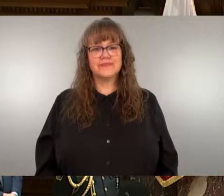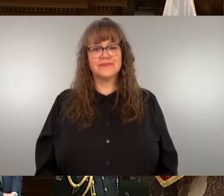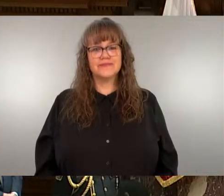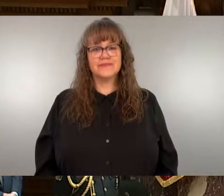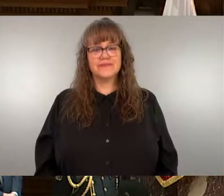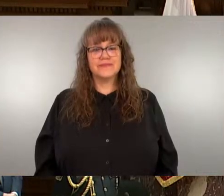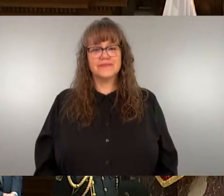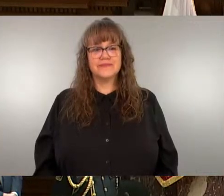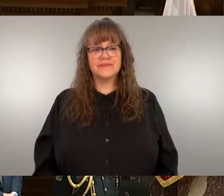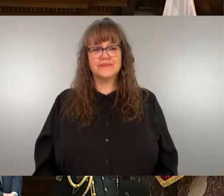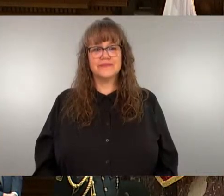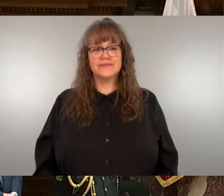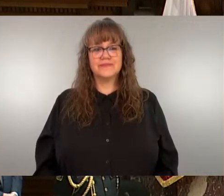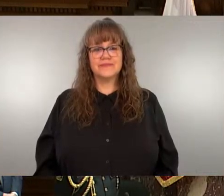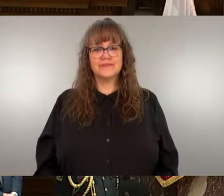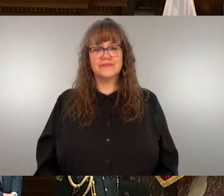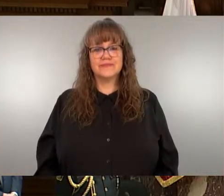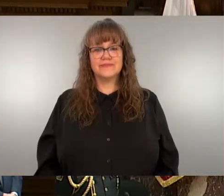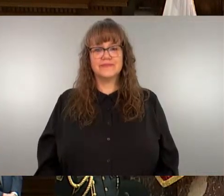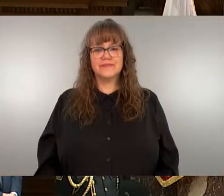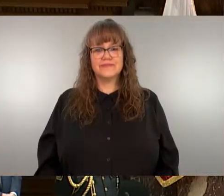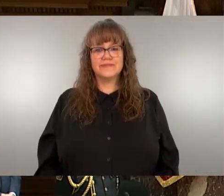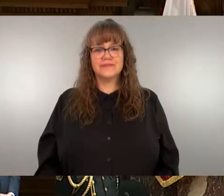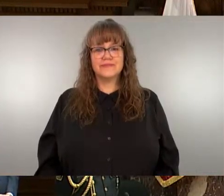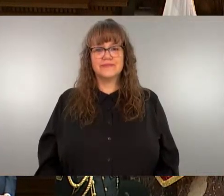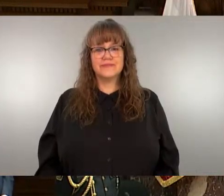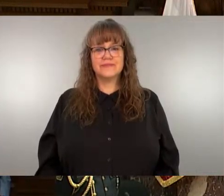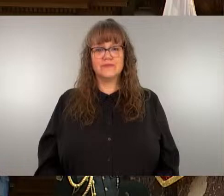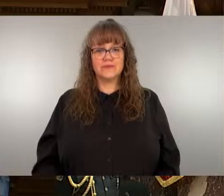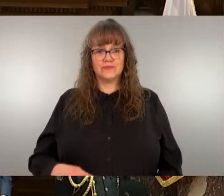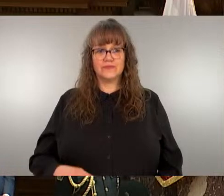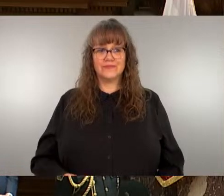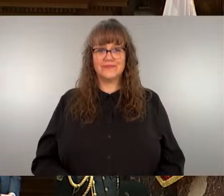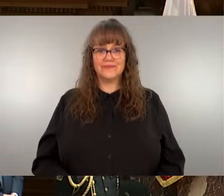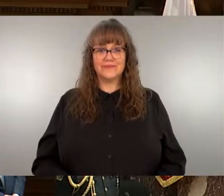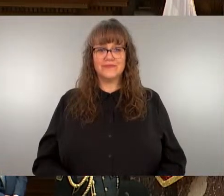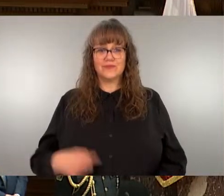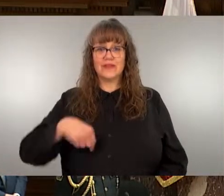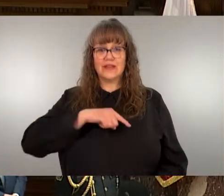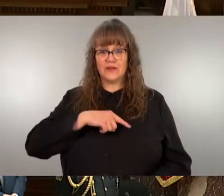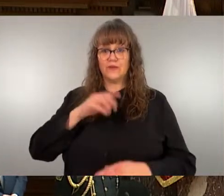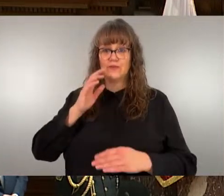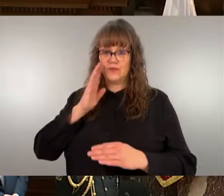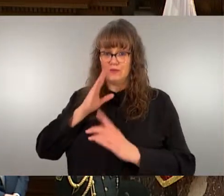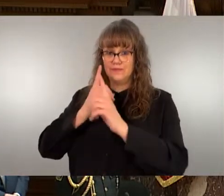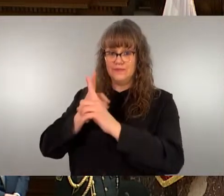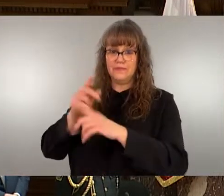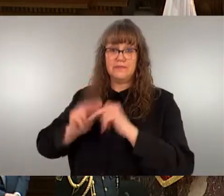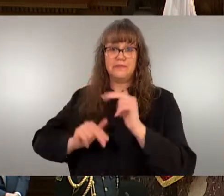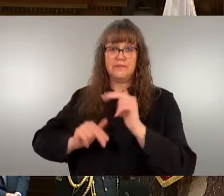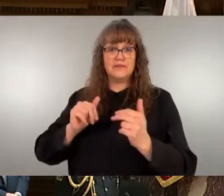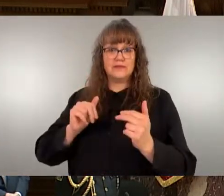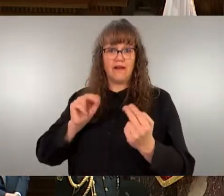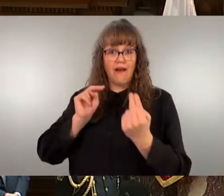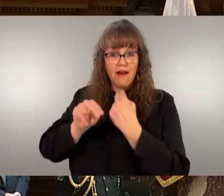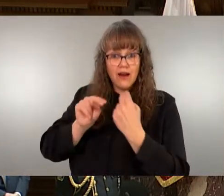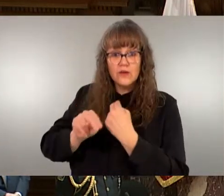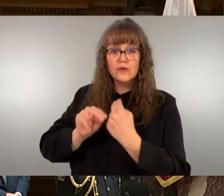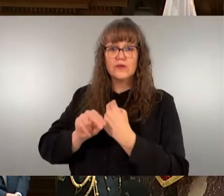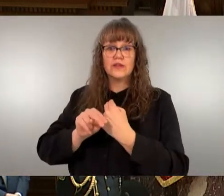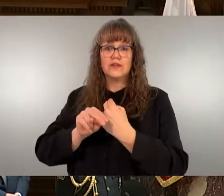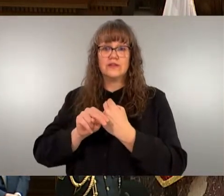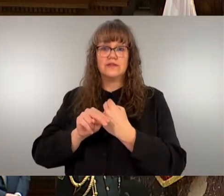highways on the sides of mountains. We are a province of entrepreneurs and risk takers. We are leaders